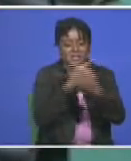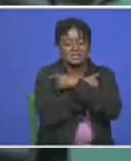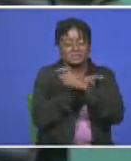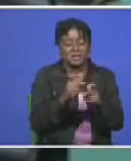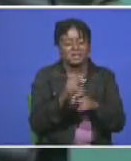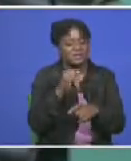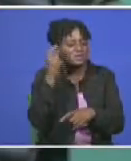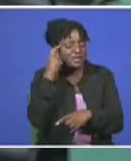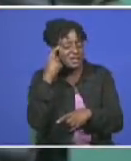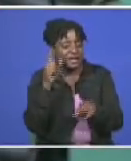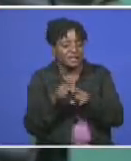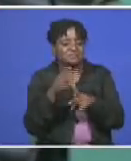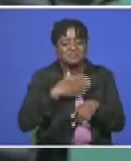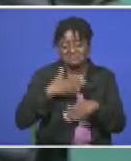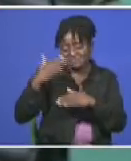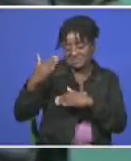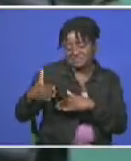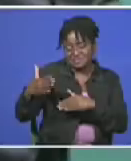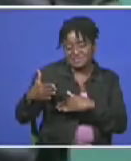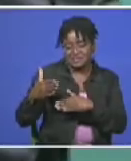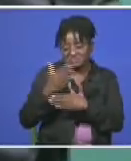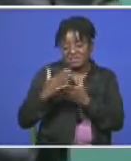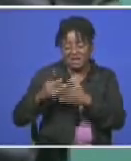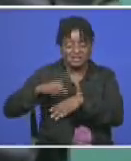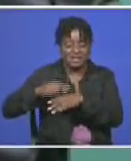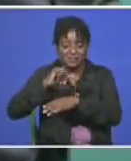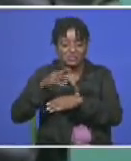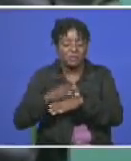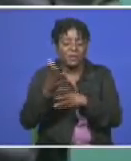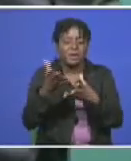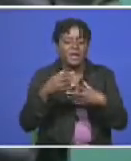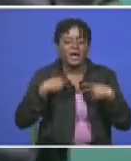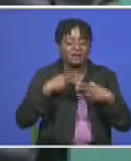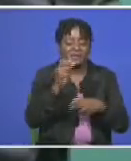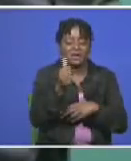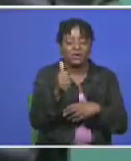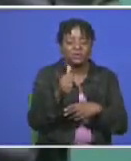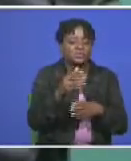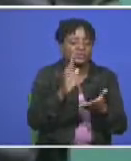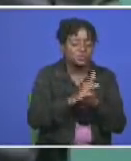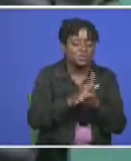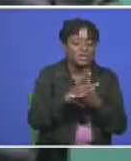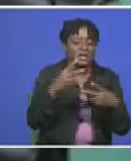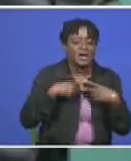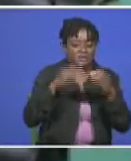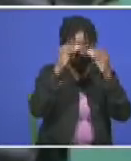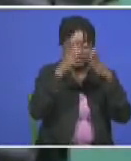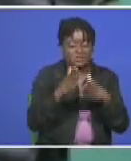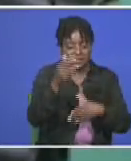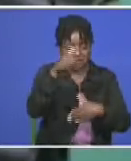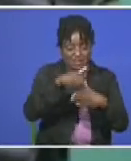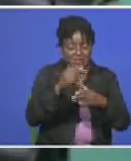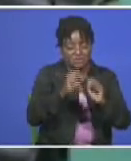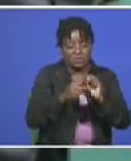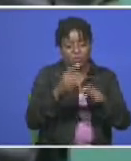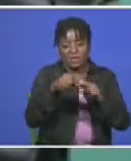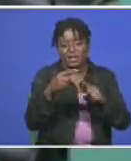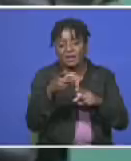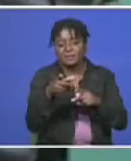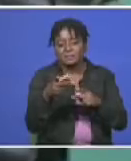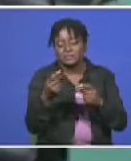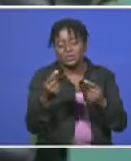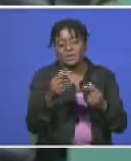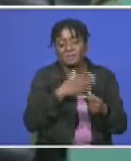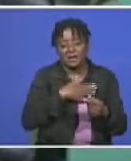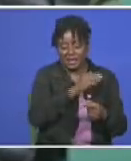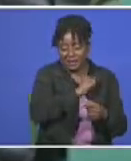my side job, I would love to actually have my own school and then have teachers in, so that when I'm doing my ambassador